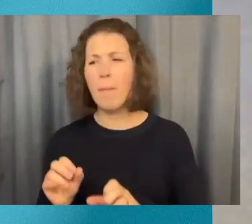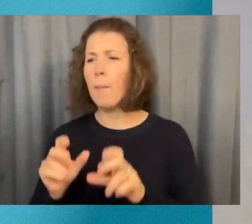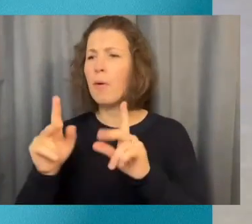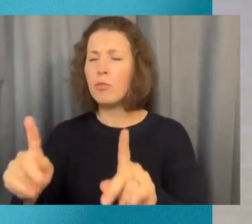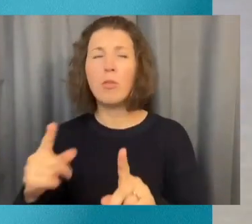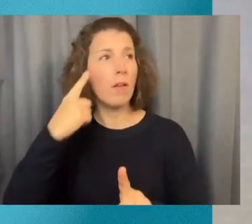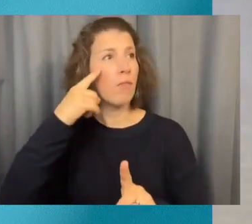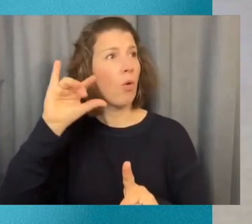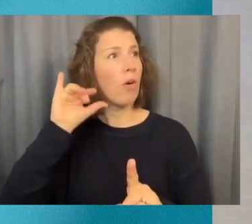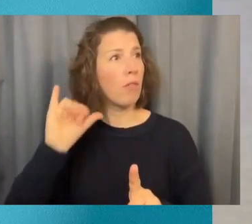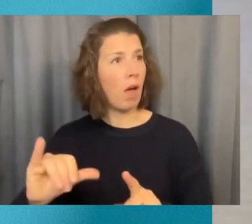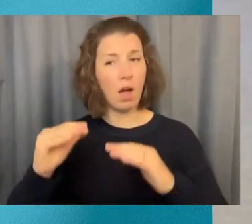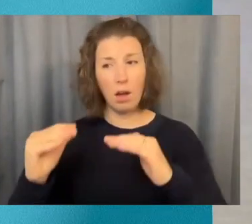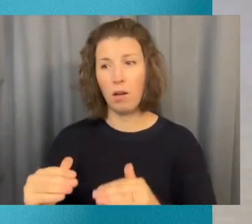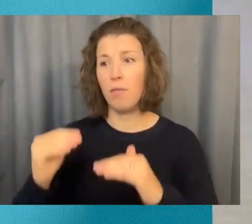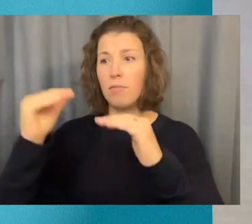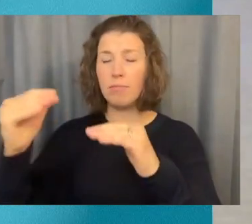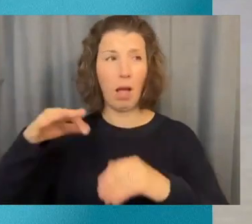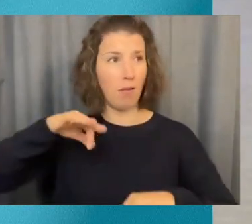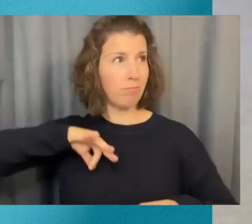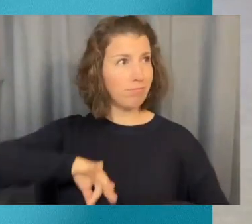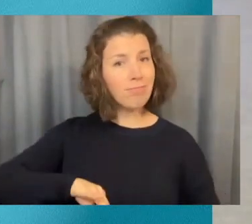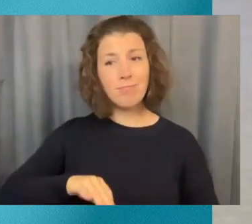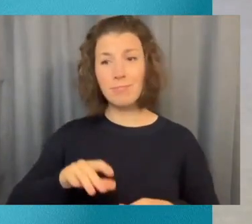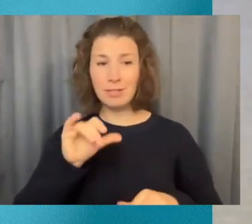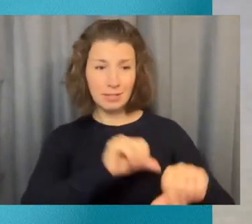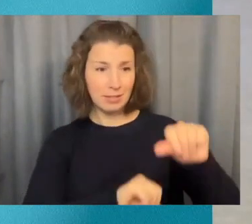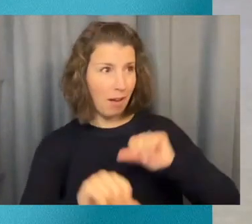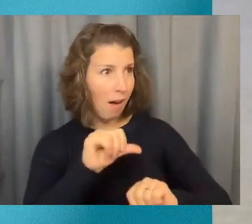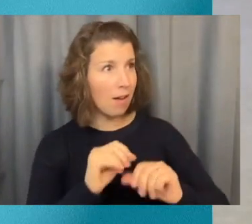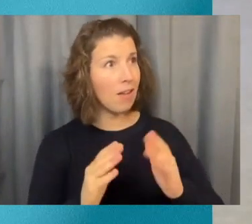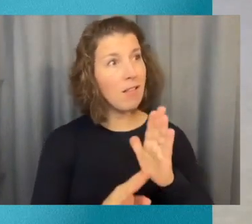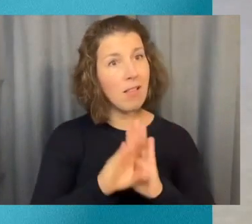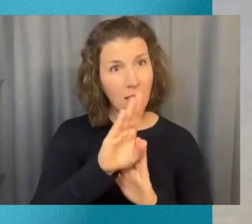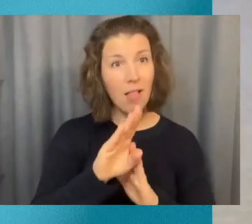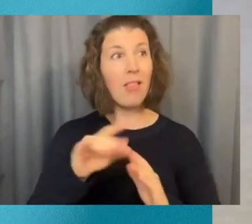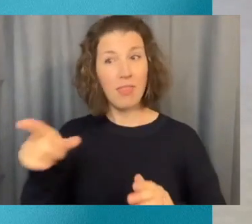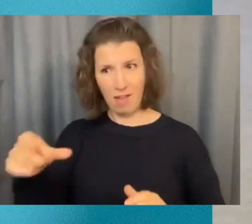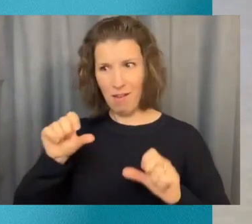and enjoying the benefits of the science. Not true.